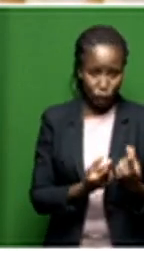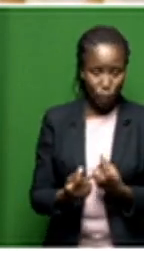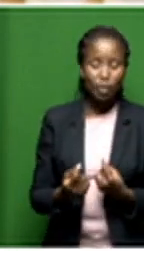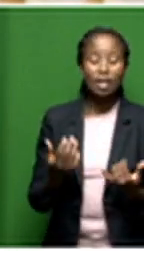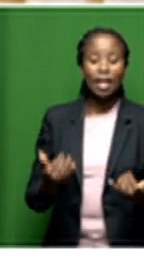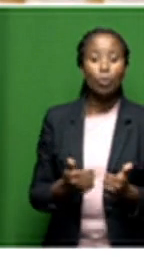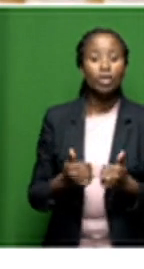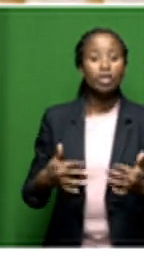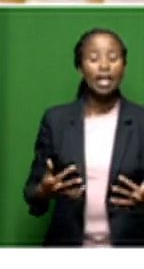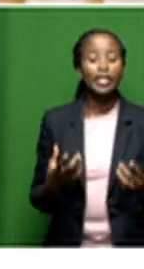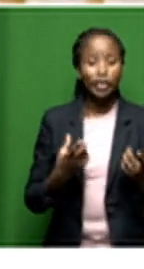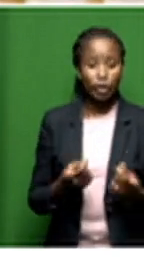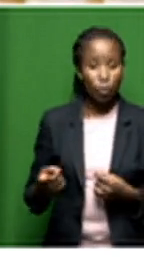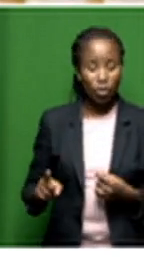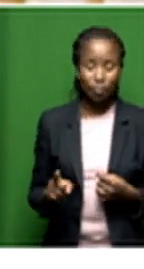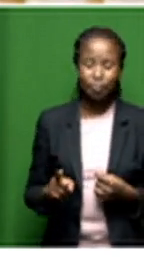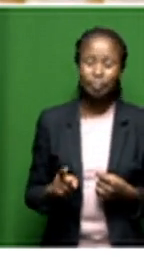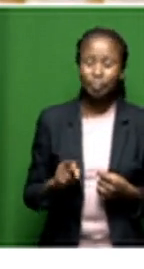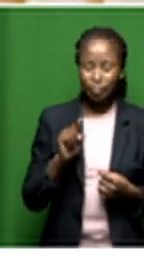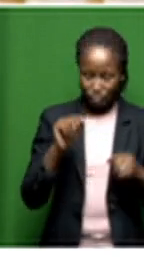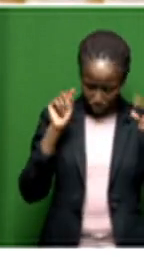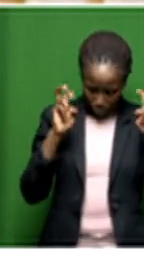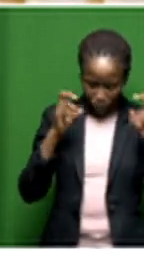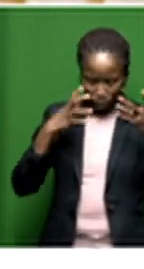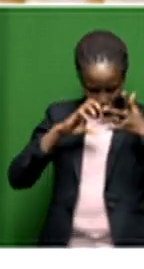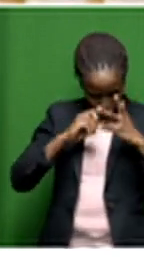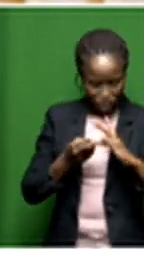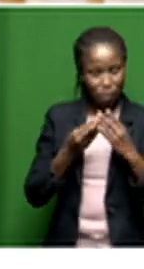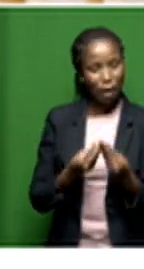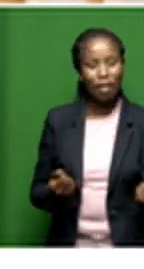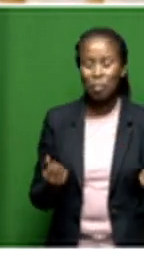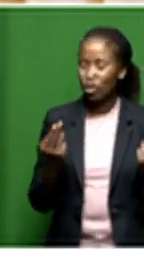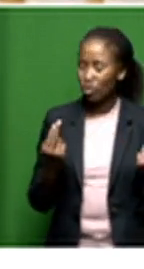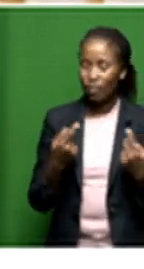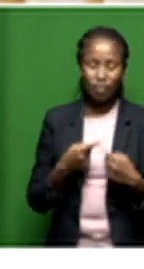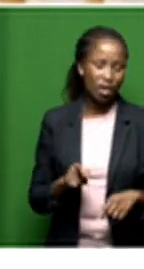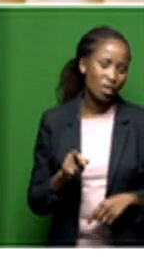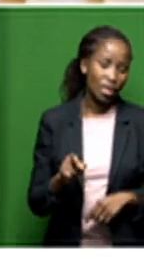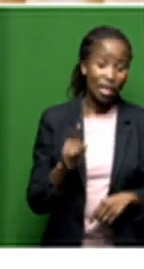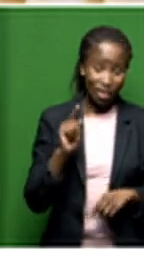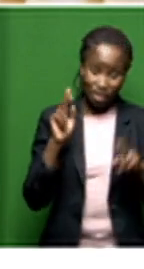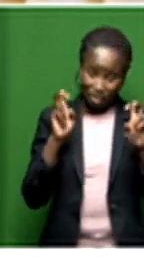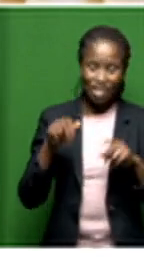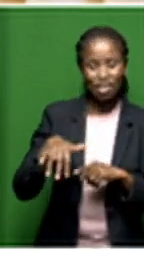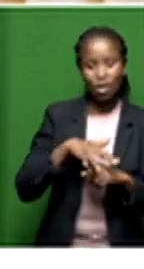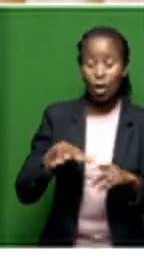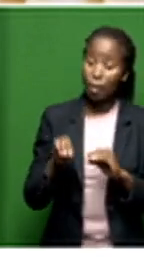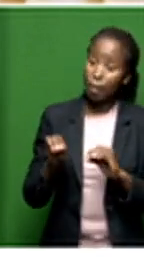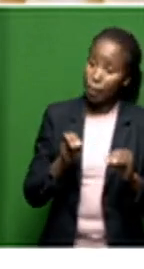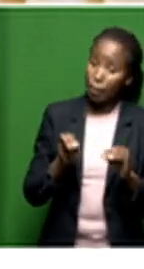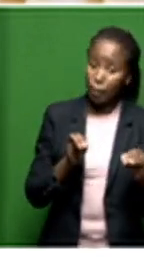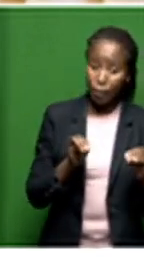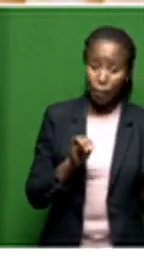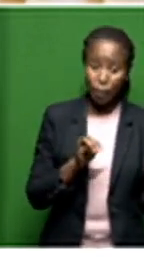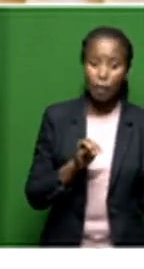the reasons over a period of time, and it's not new, the situation, unfortunately, it's been dragging for a while. If it